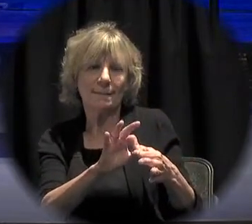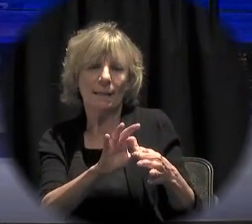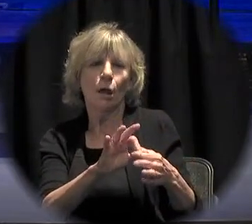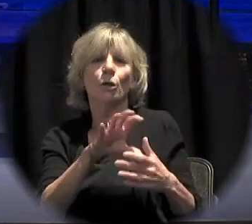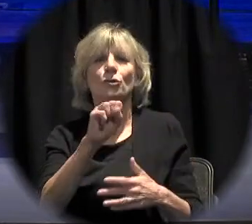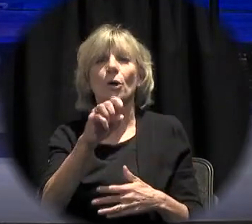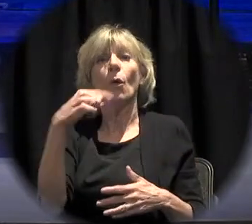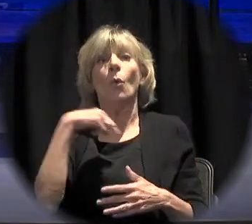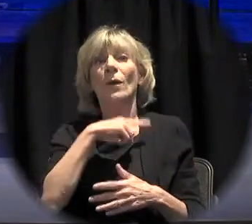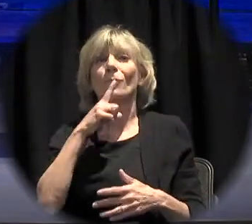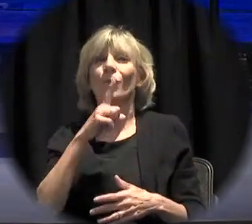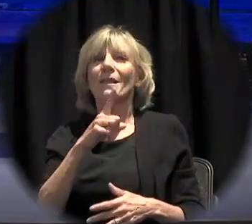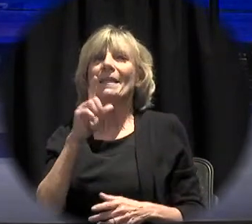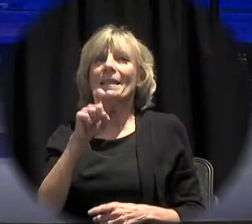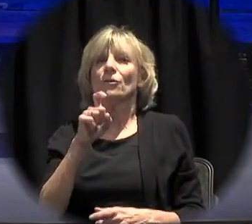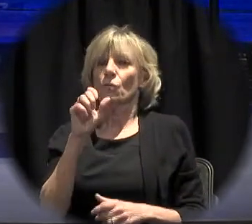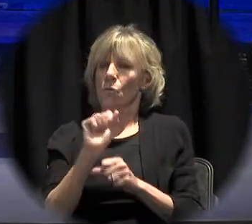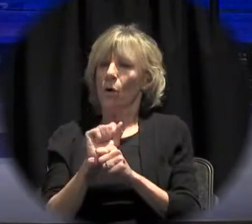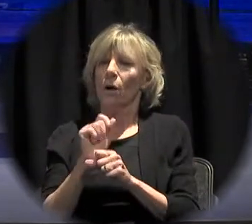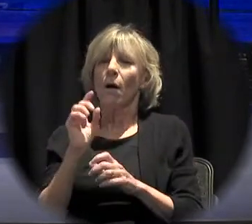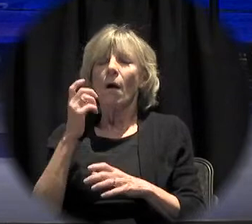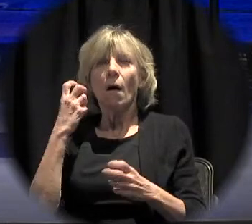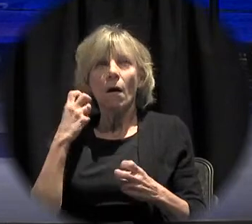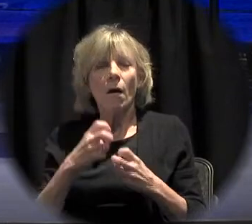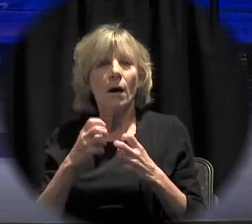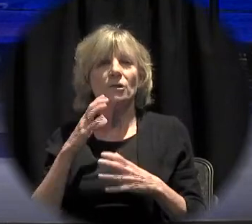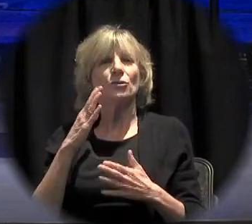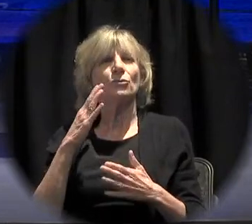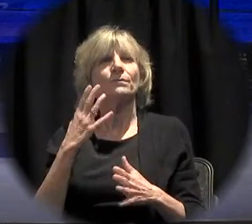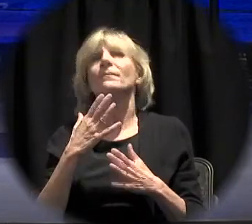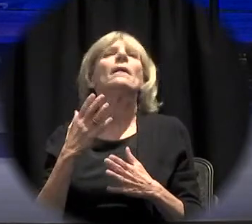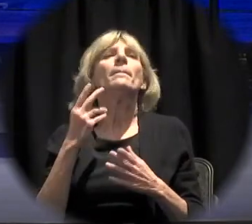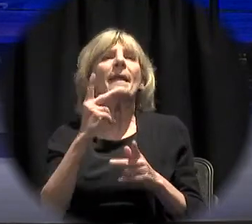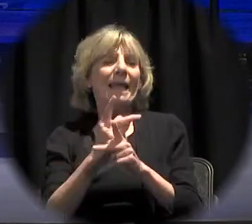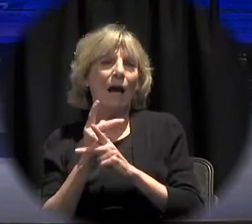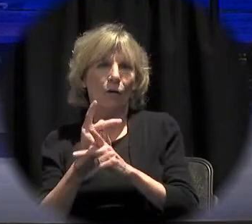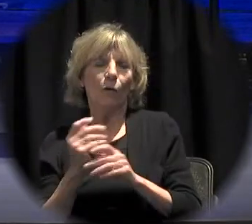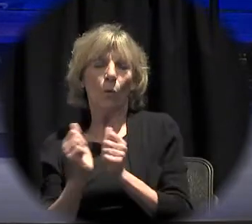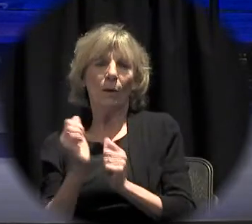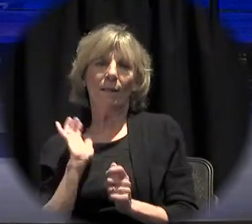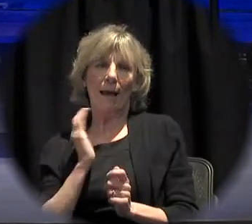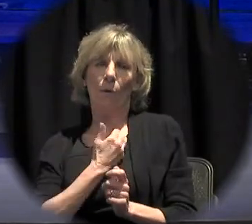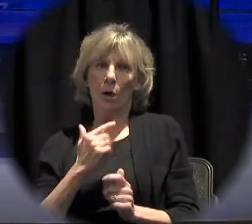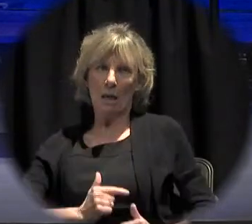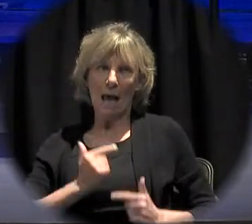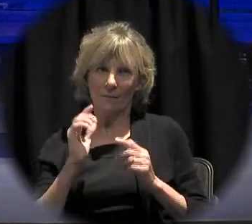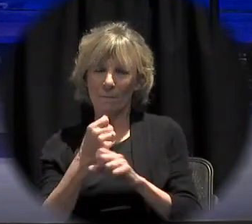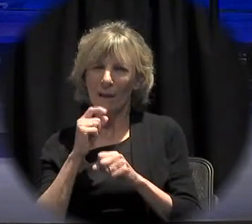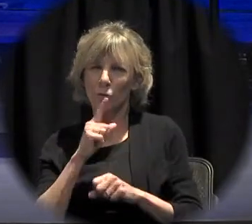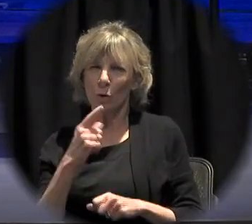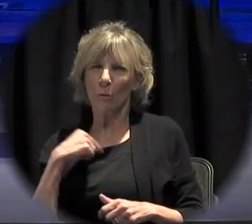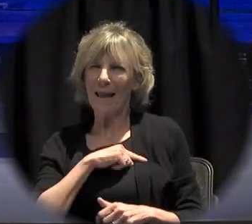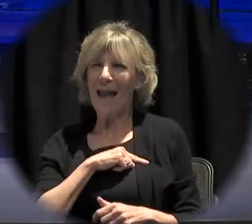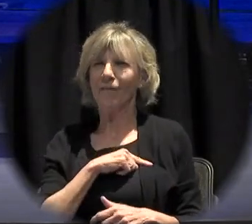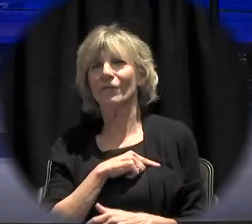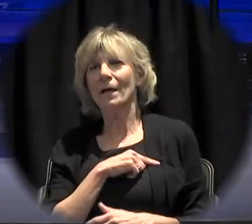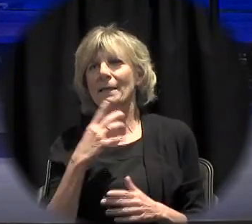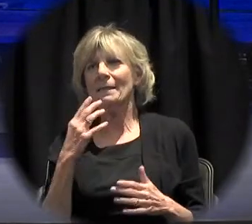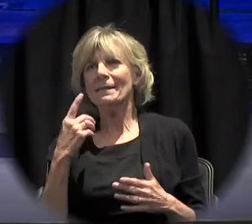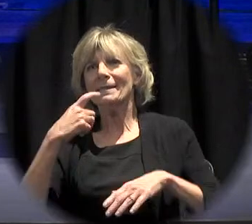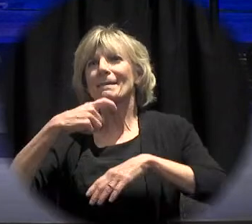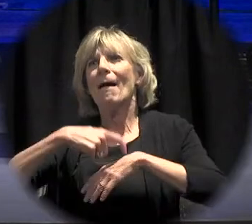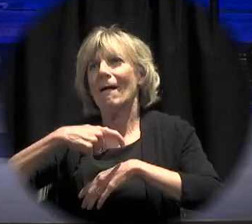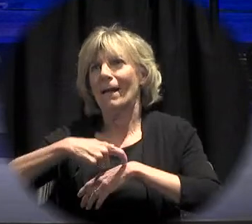life to make sure that we have margin in our time so that when there are